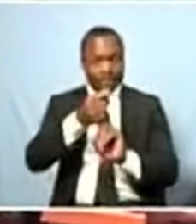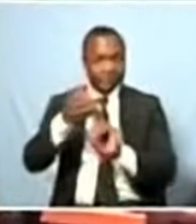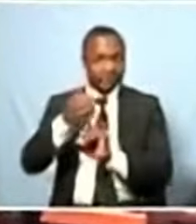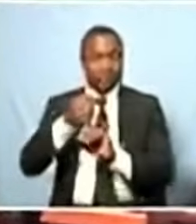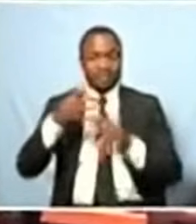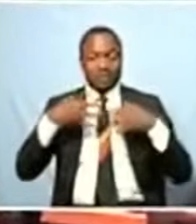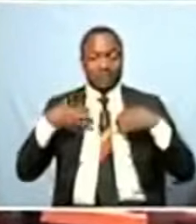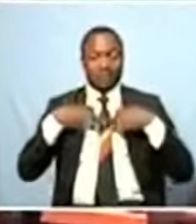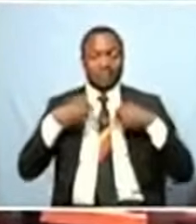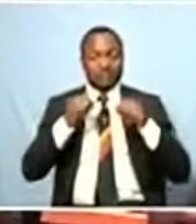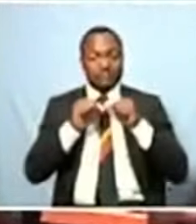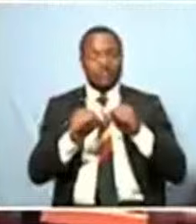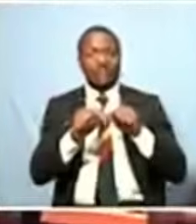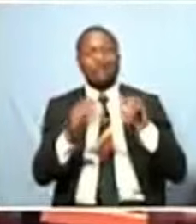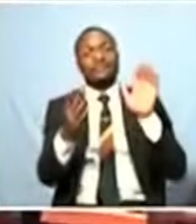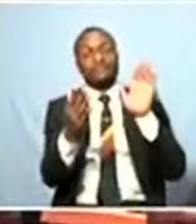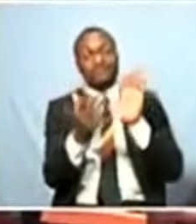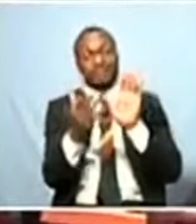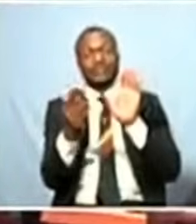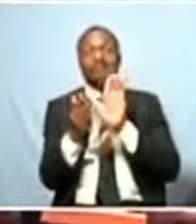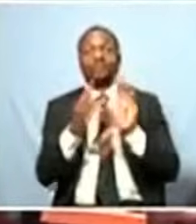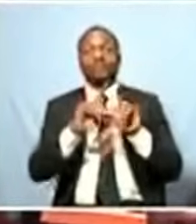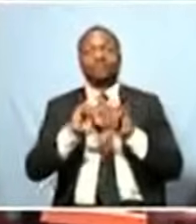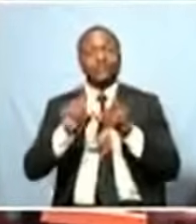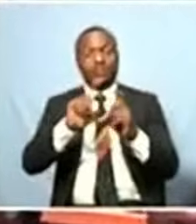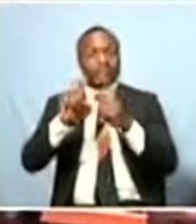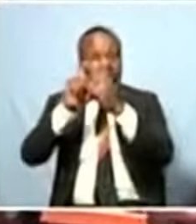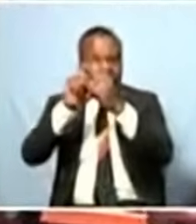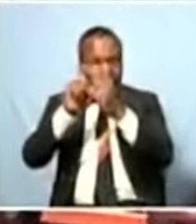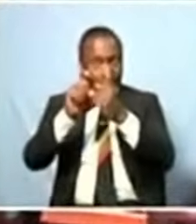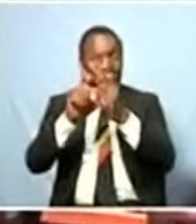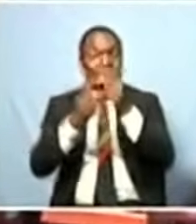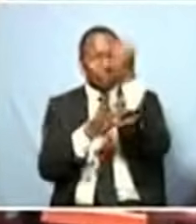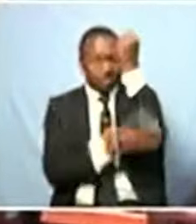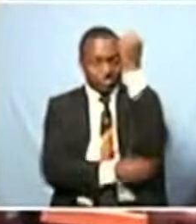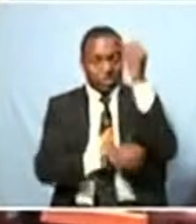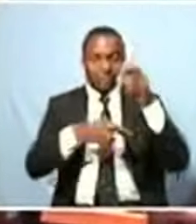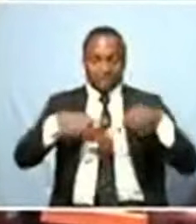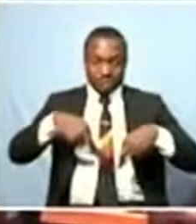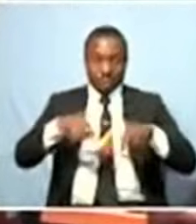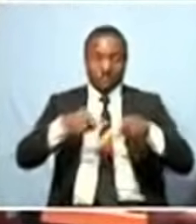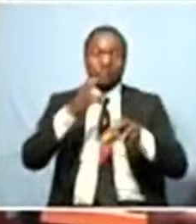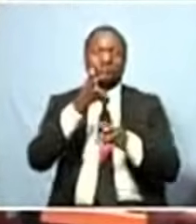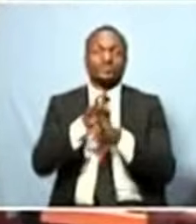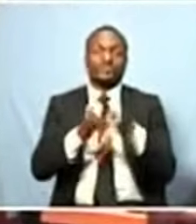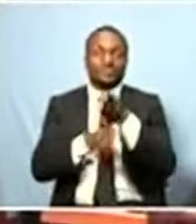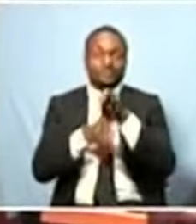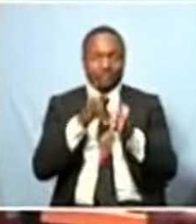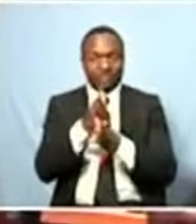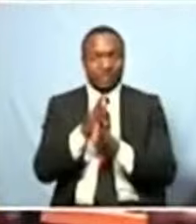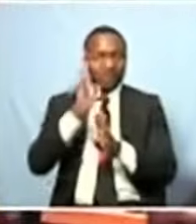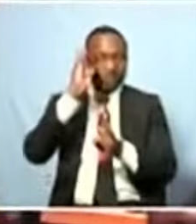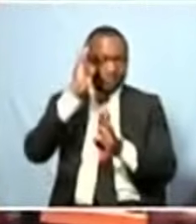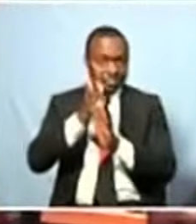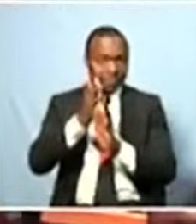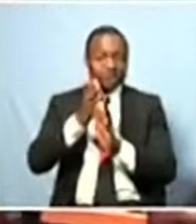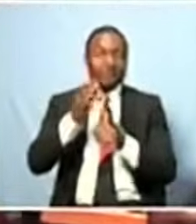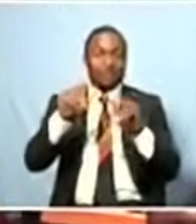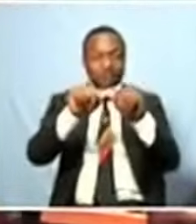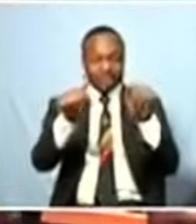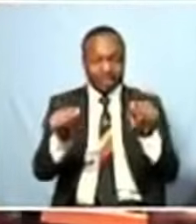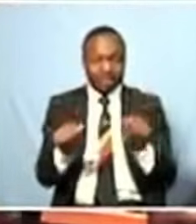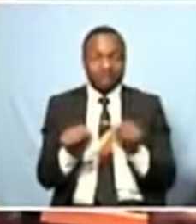still faces pressing challenges, including poor road infrastructure, particularly in areas